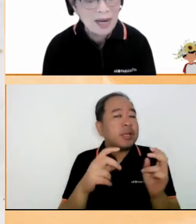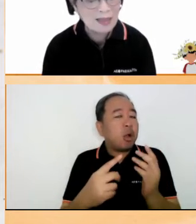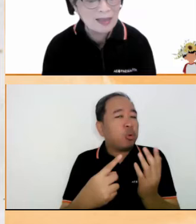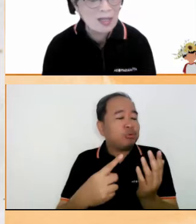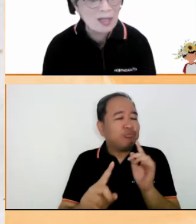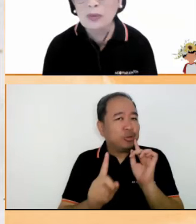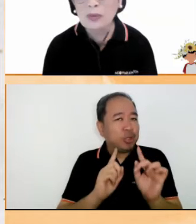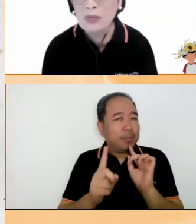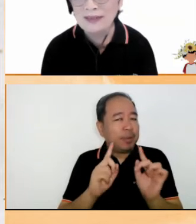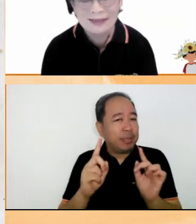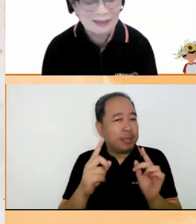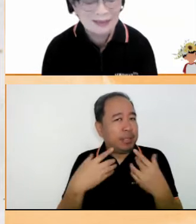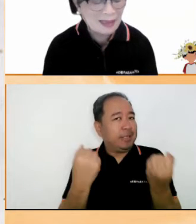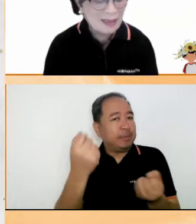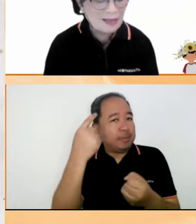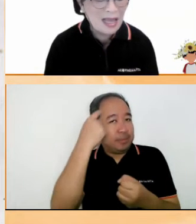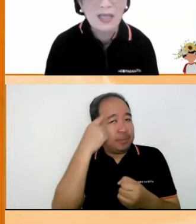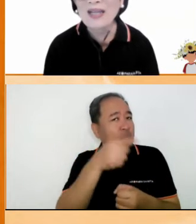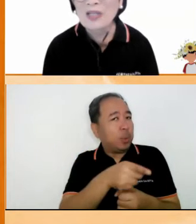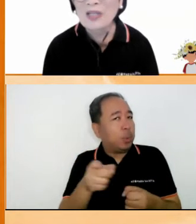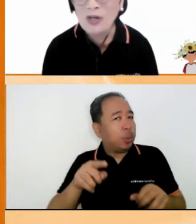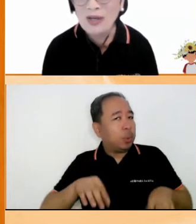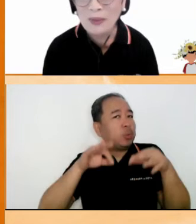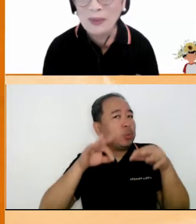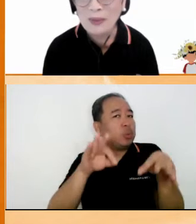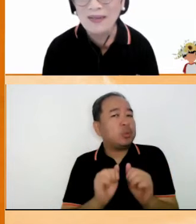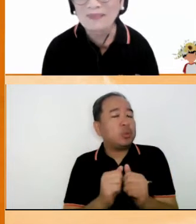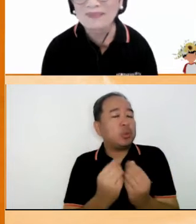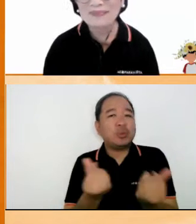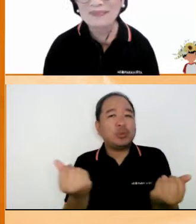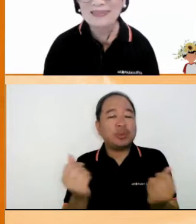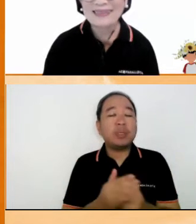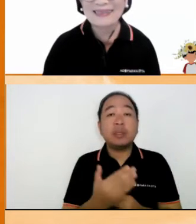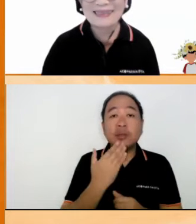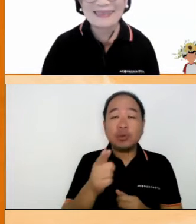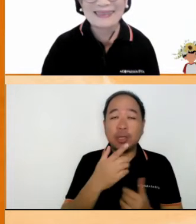part of the solution. Thank you and enjoy the program.